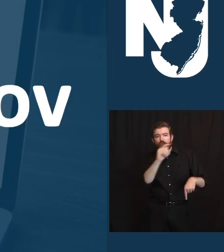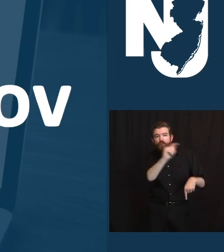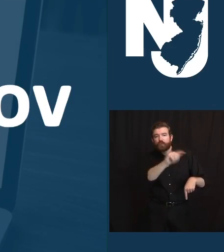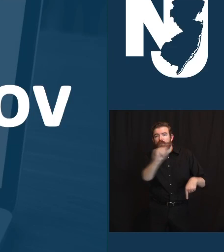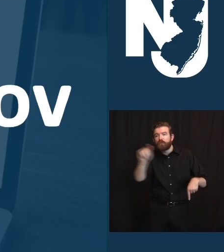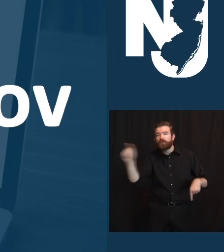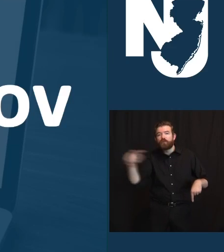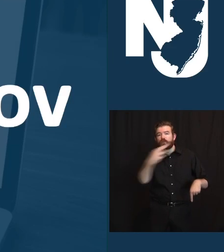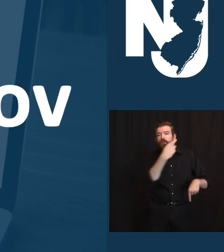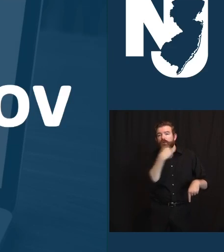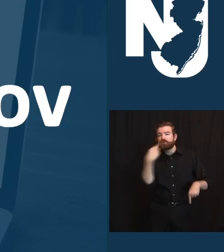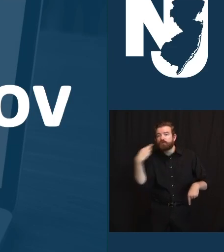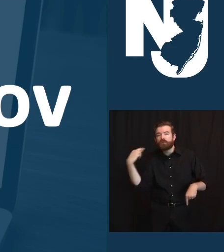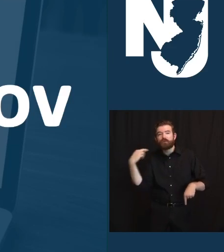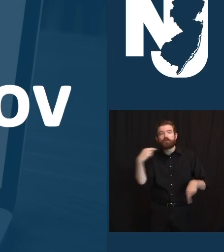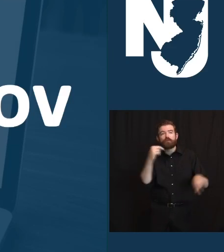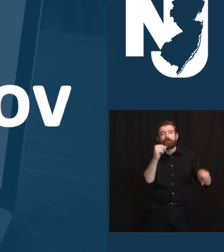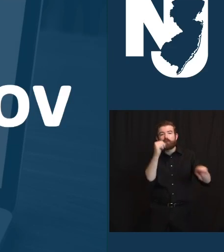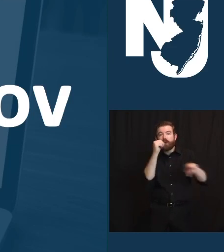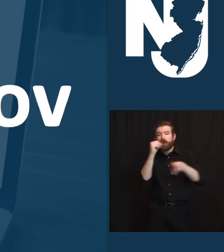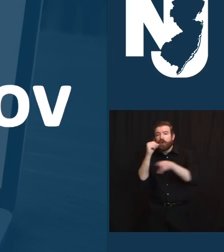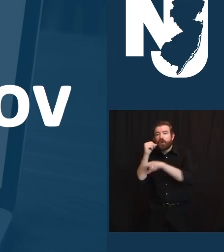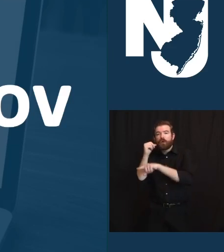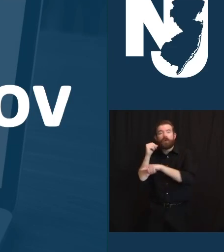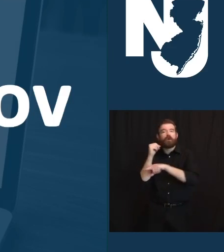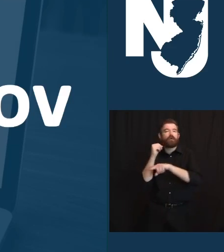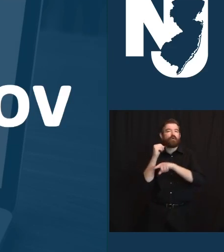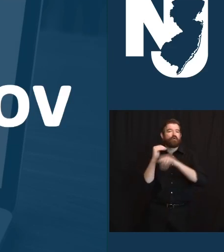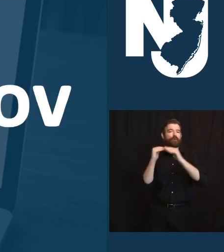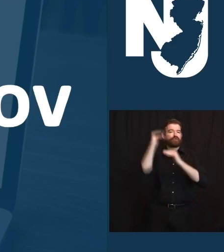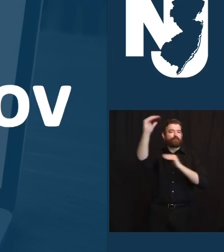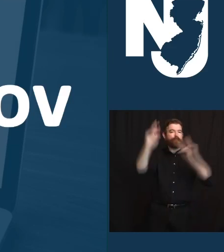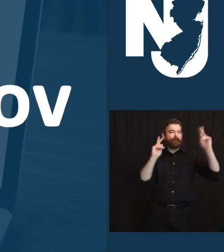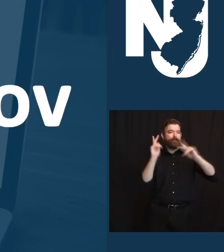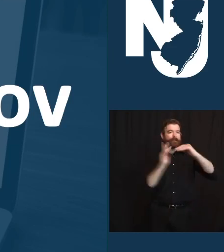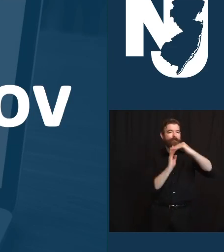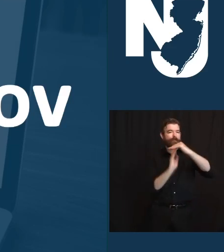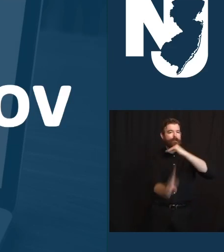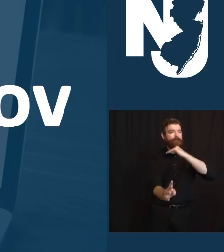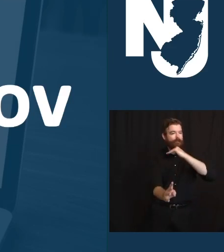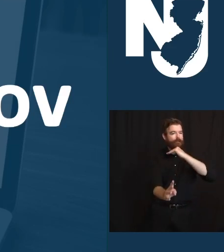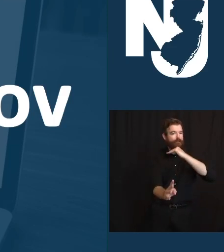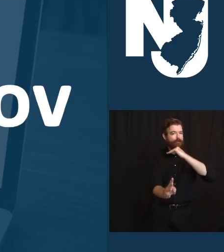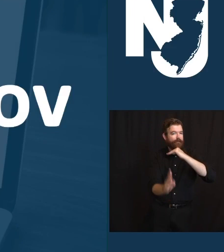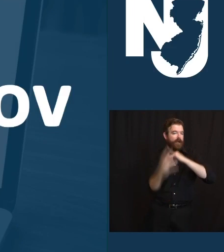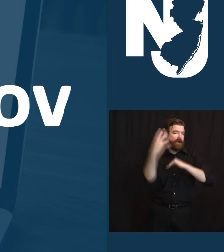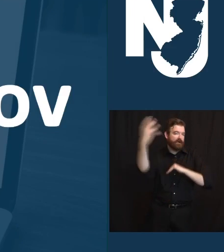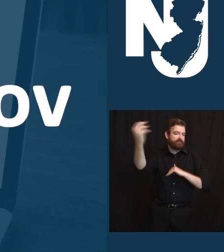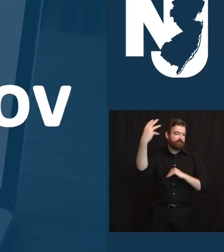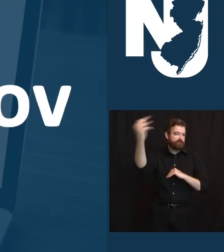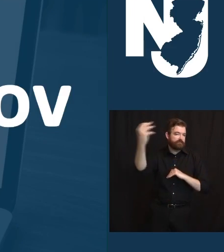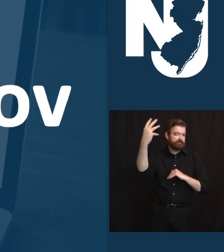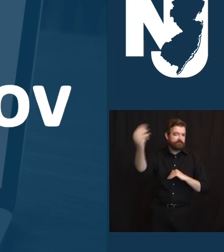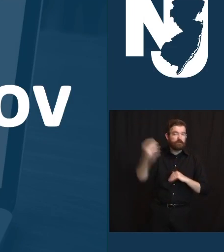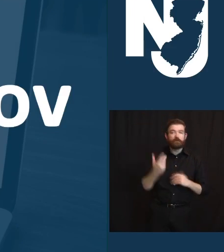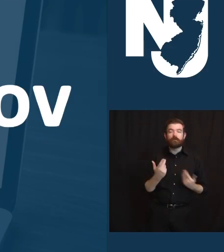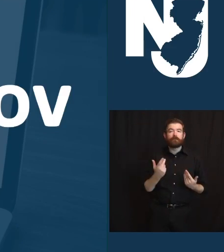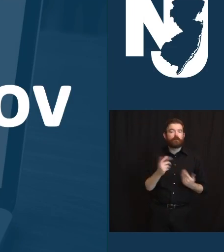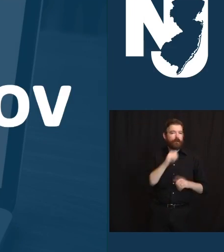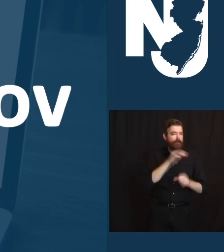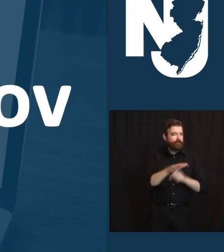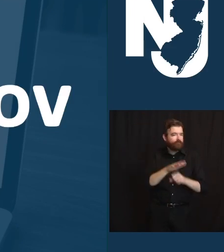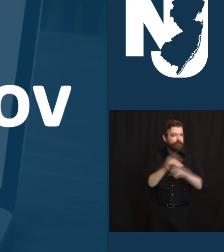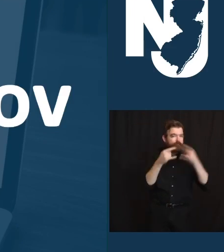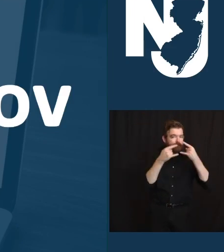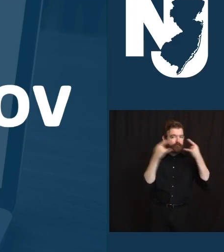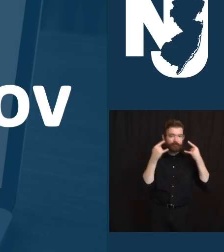for social distancing, very few, if any, face coverings. Now, certainly we recognize